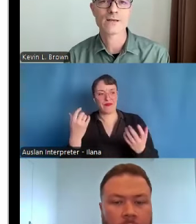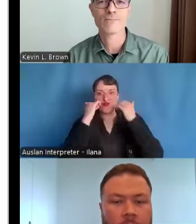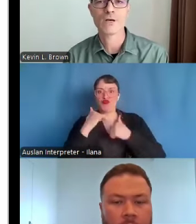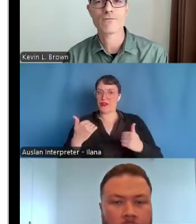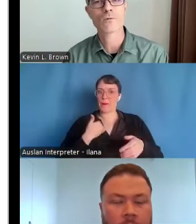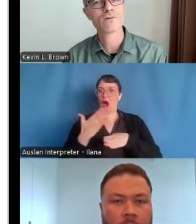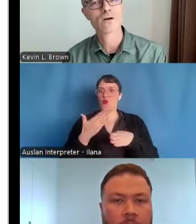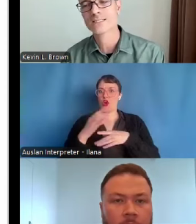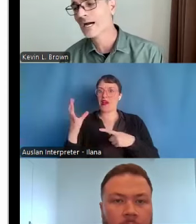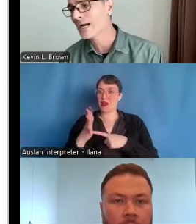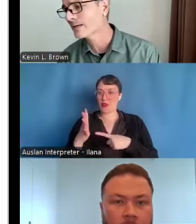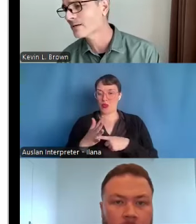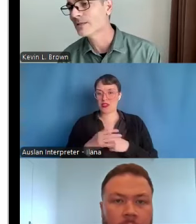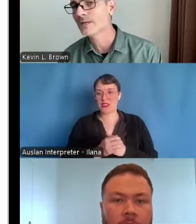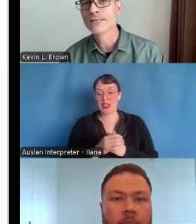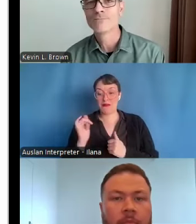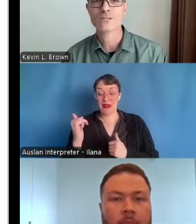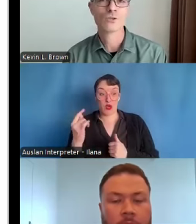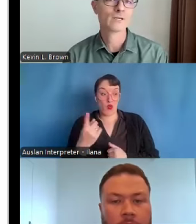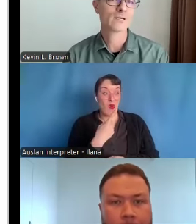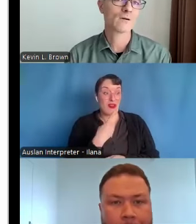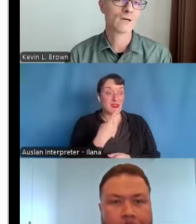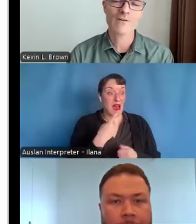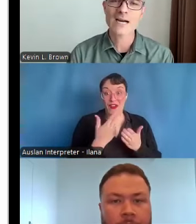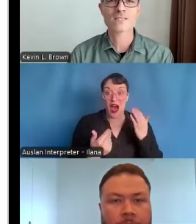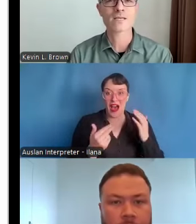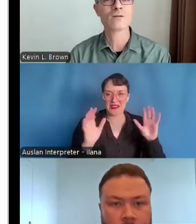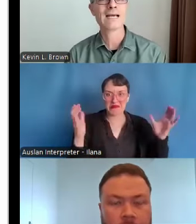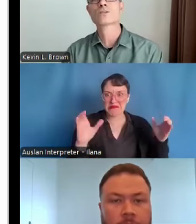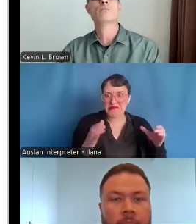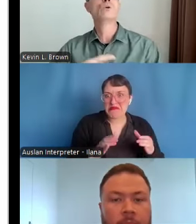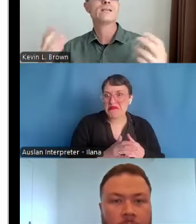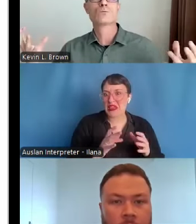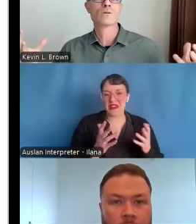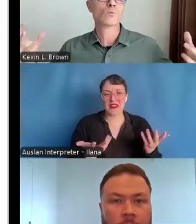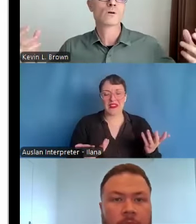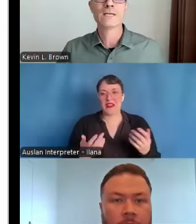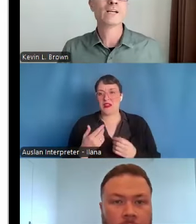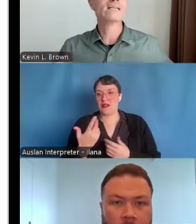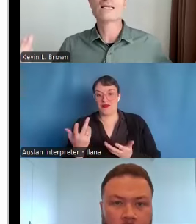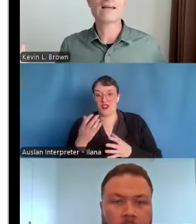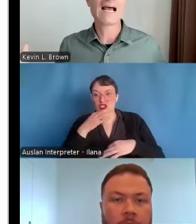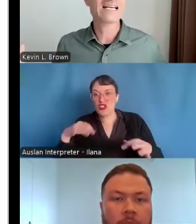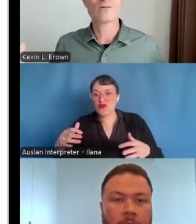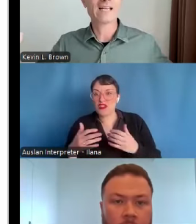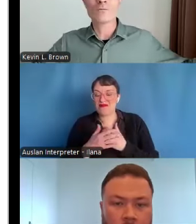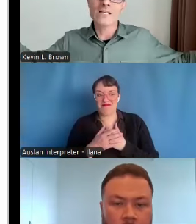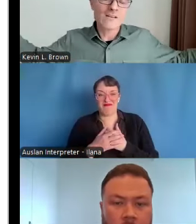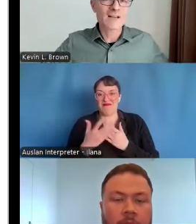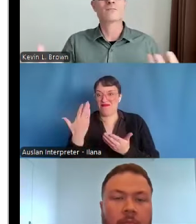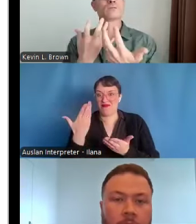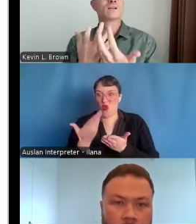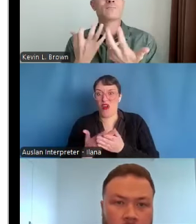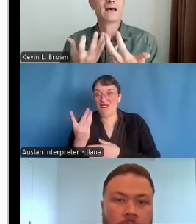could be that a form of art is dying. It could be that children are on their devices. It could be as communities we're increasingly isolated and we